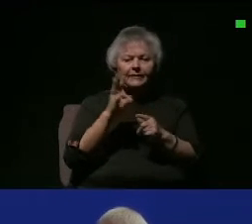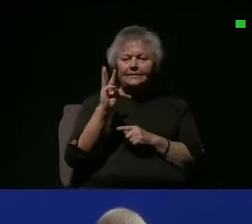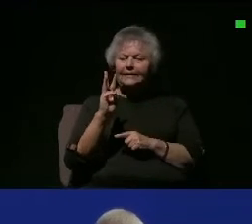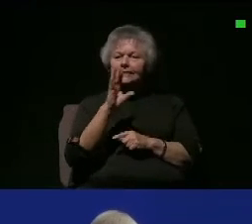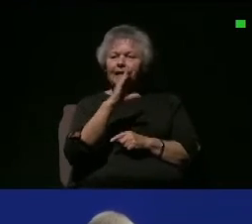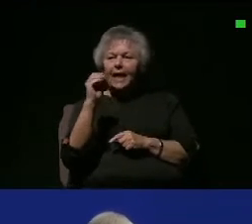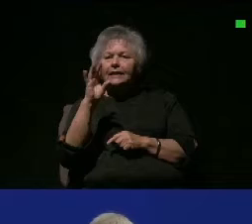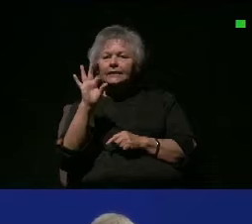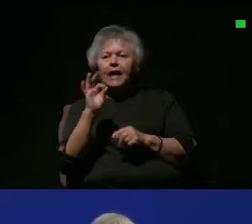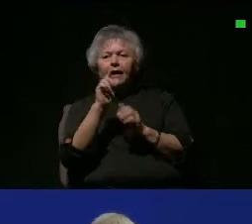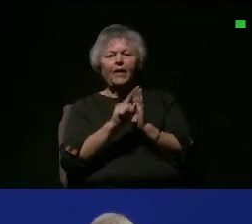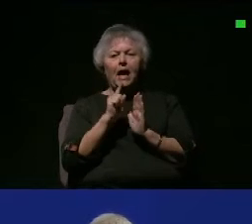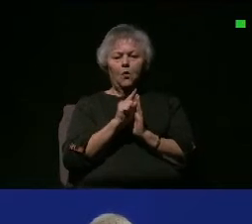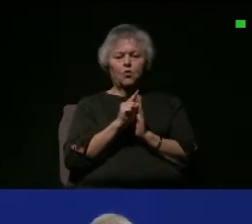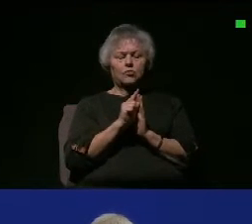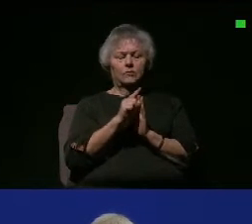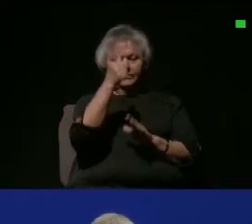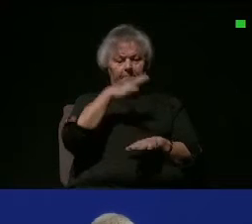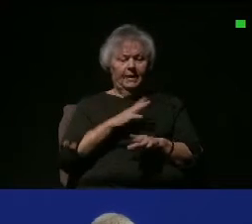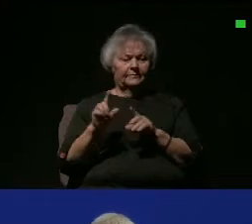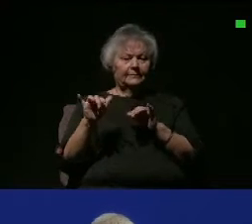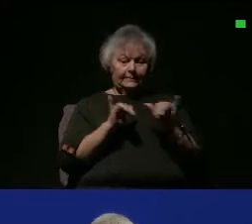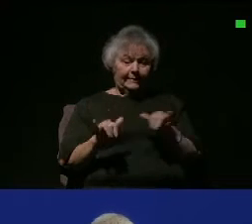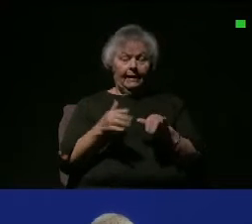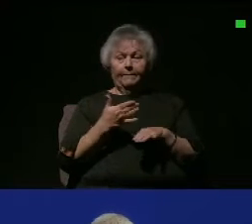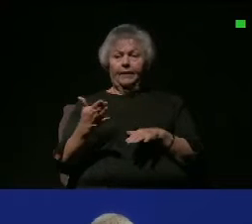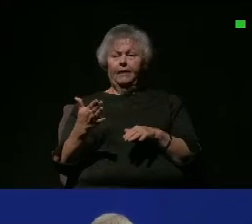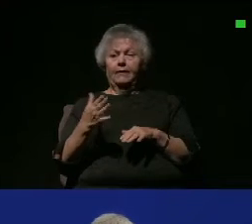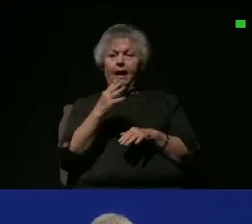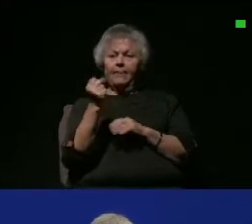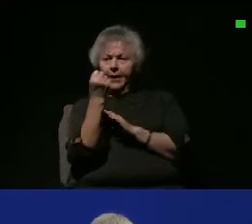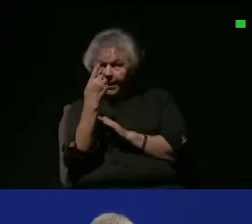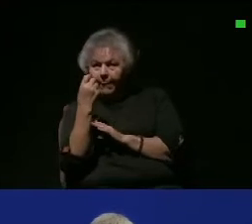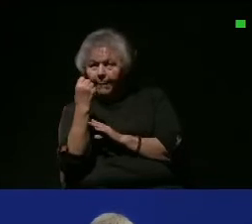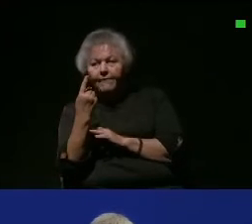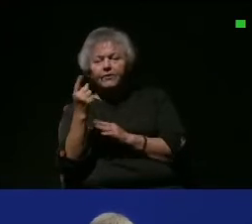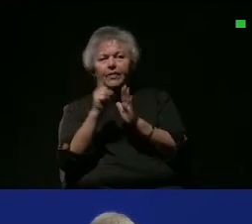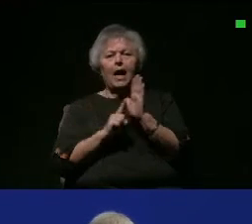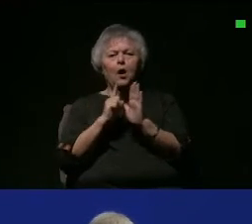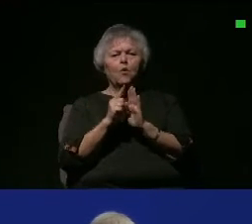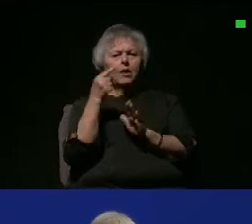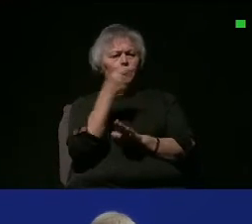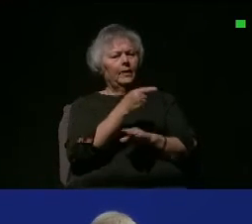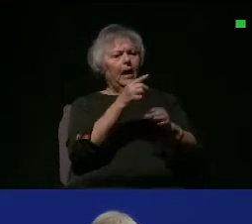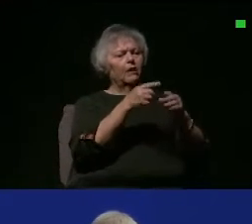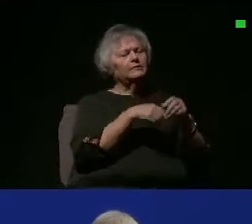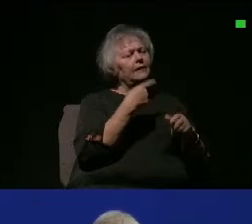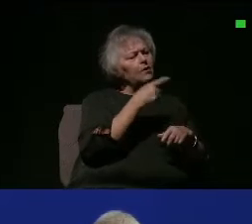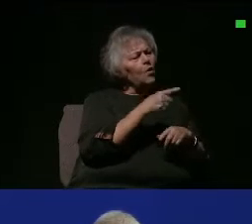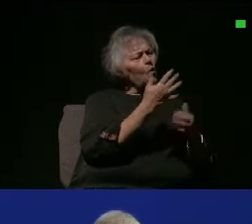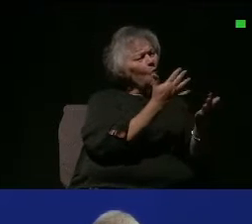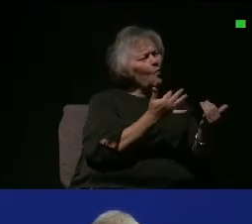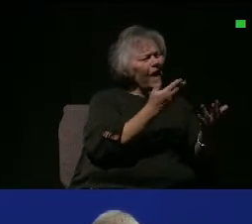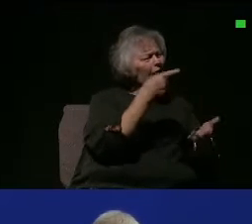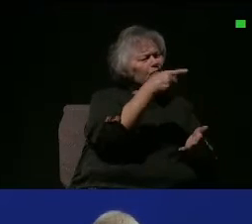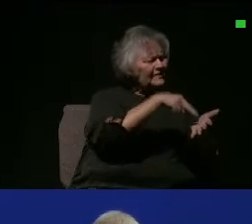and did the same thing. And about the 11th hour, he went out and found others standing around. And he said to them, 'Why